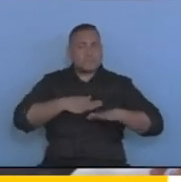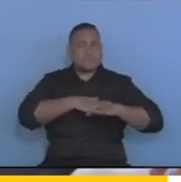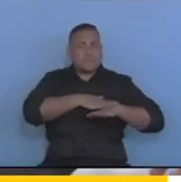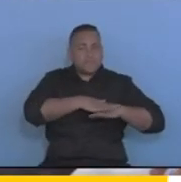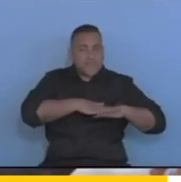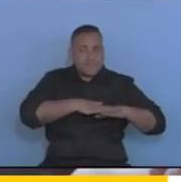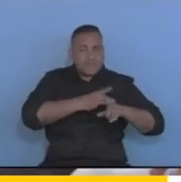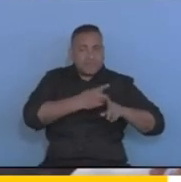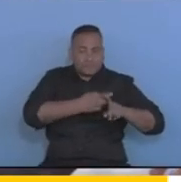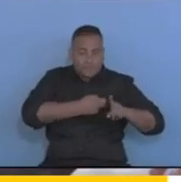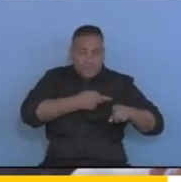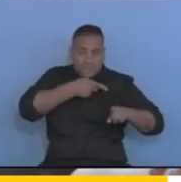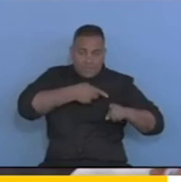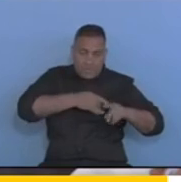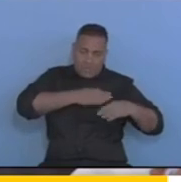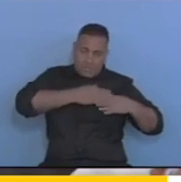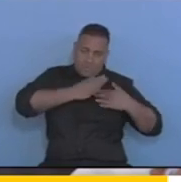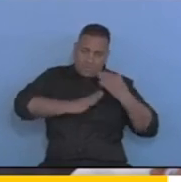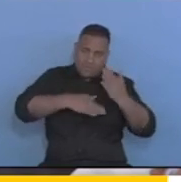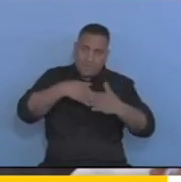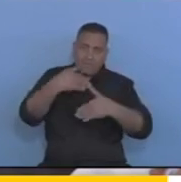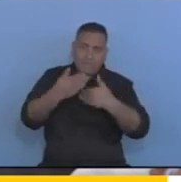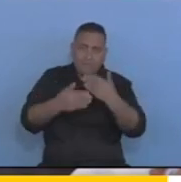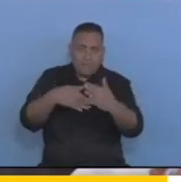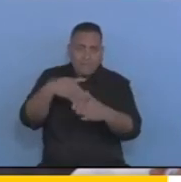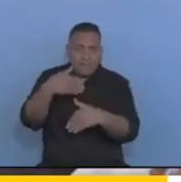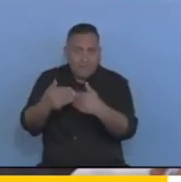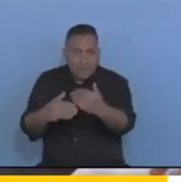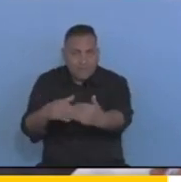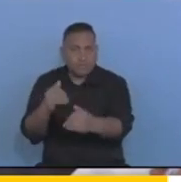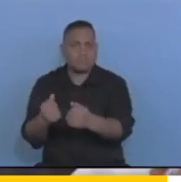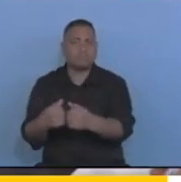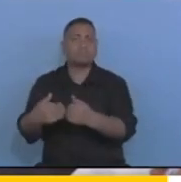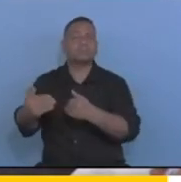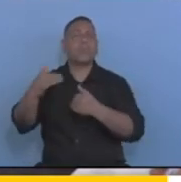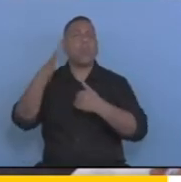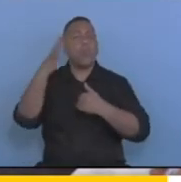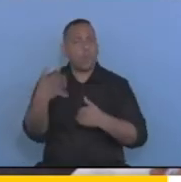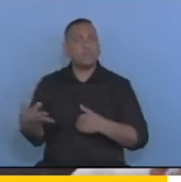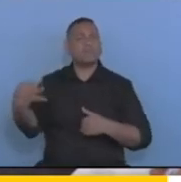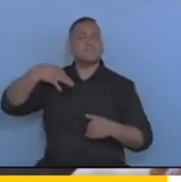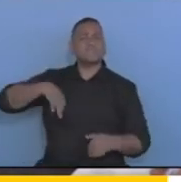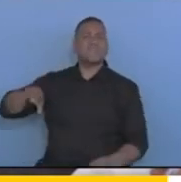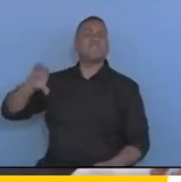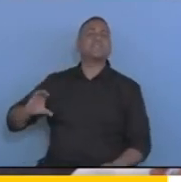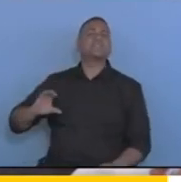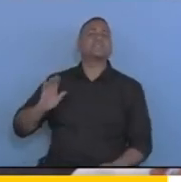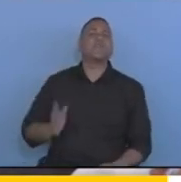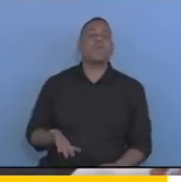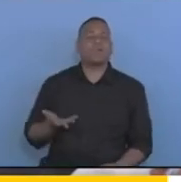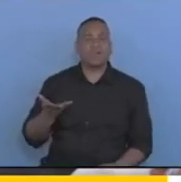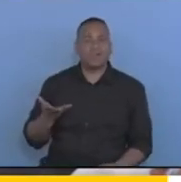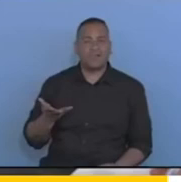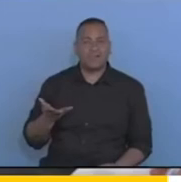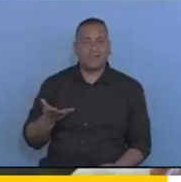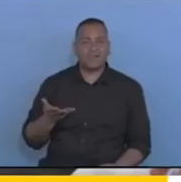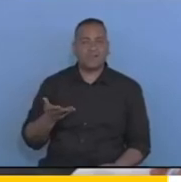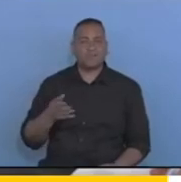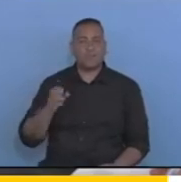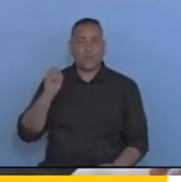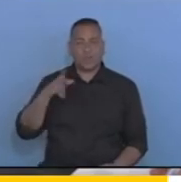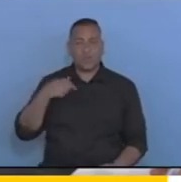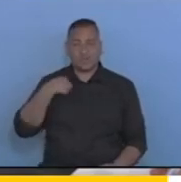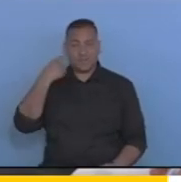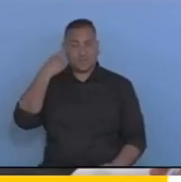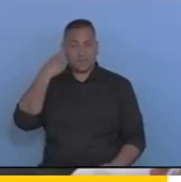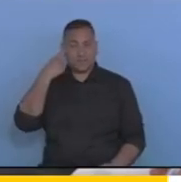build ourselves up from the bottom. That is what makes it most fruitful. Yeah. And if you really think about plumbing, it's always important. It's something that